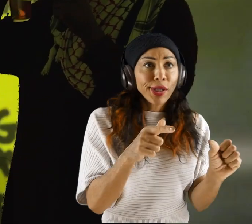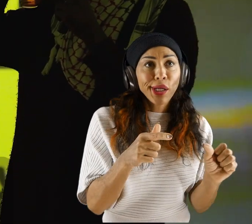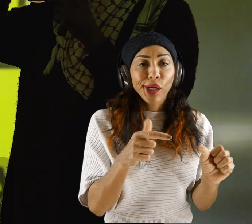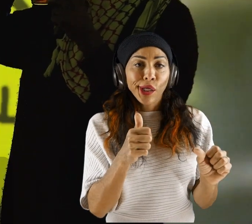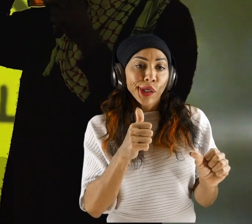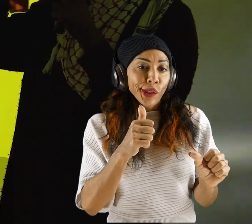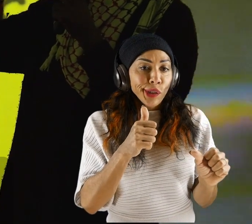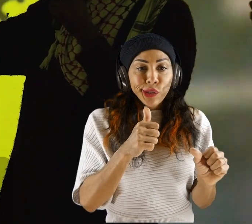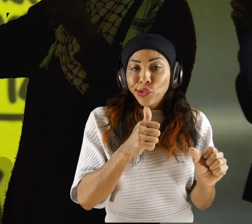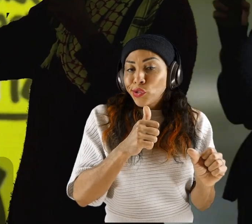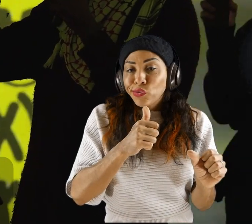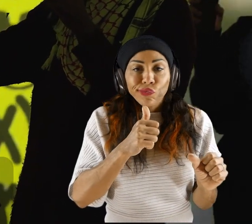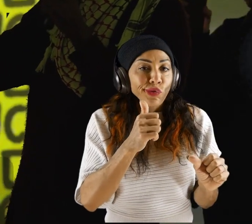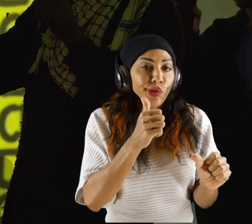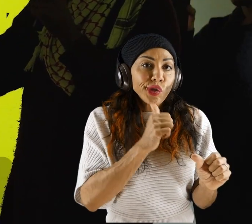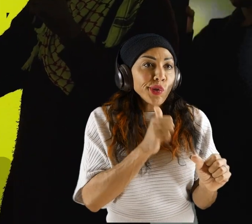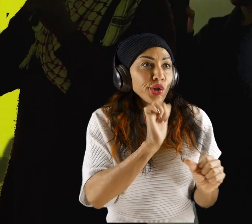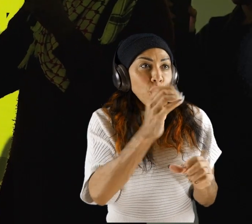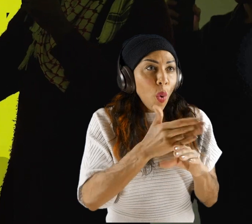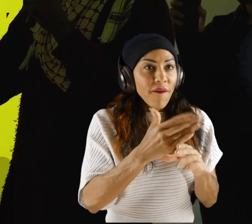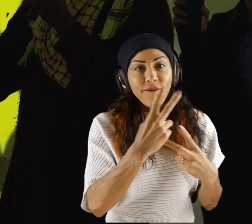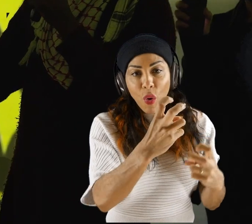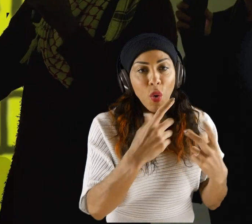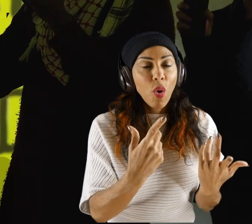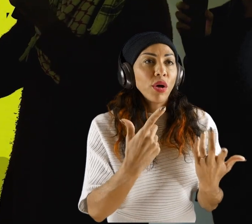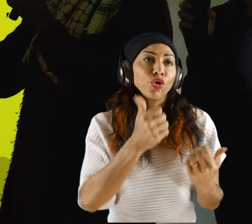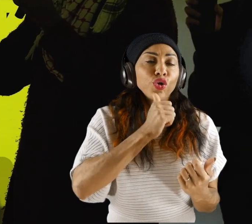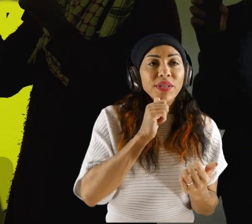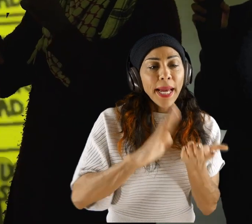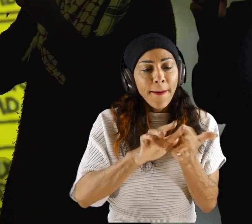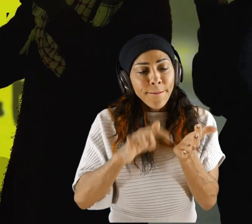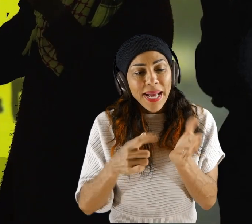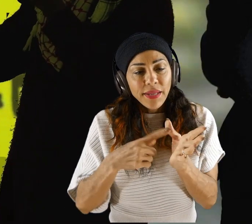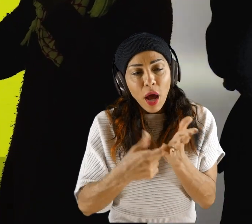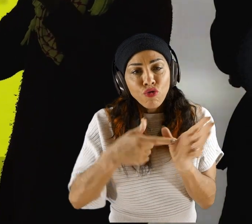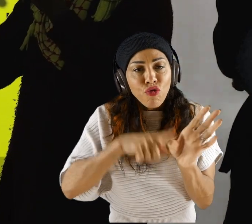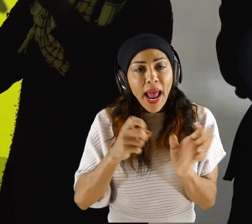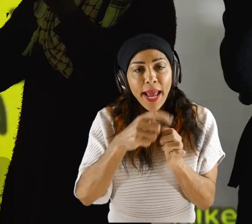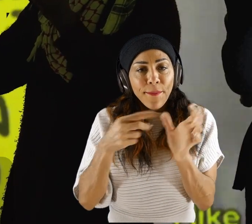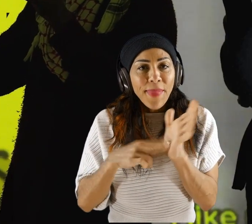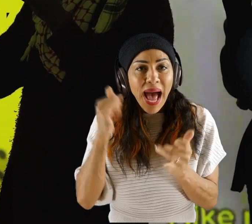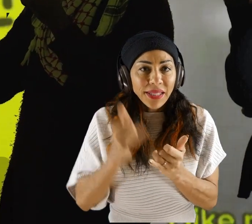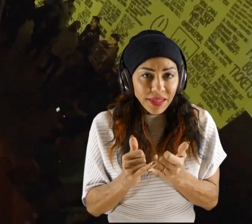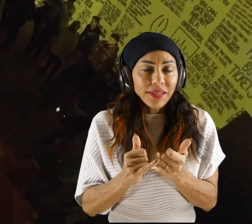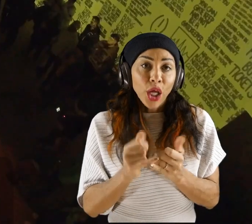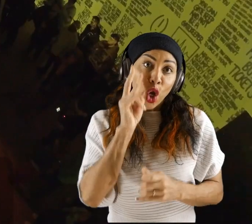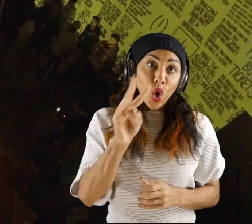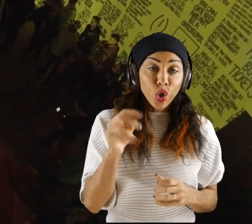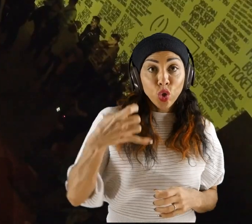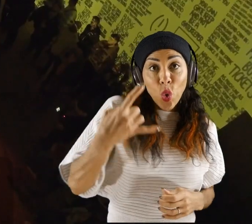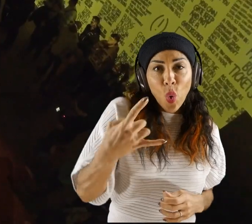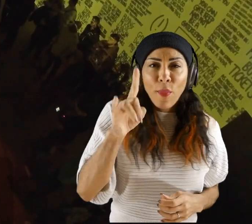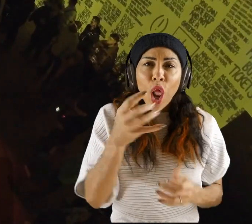on like Meta Ray-Ban glasses, super cool, but like a lot of people getting banned off Meta and many other social media and all sort of